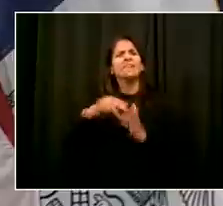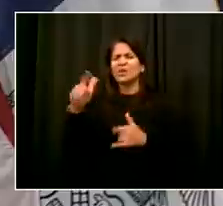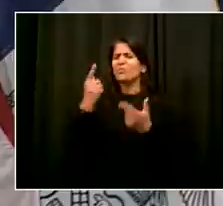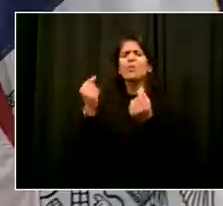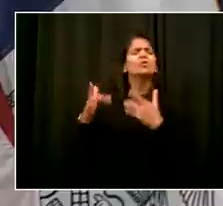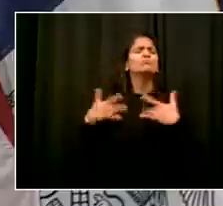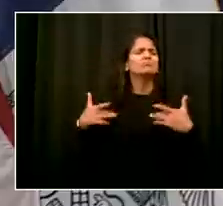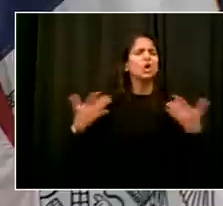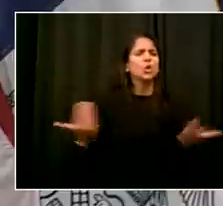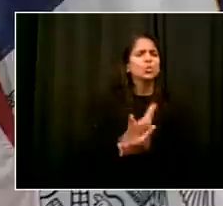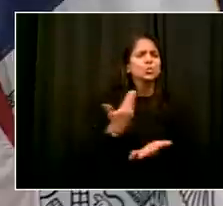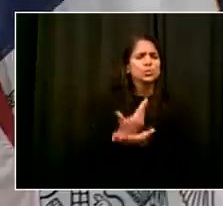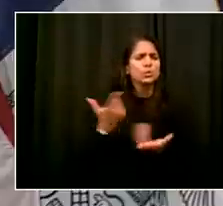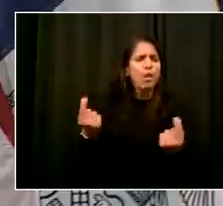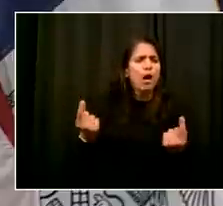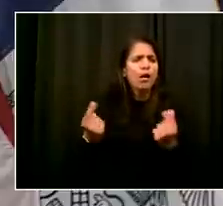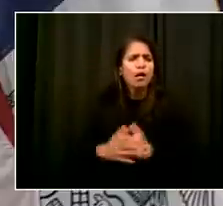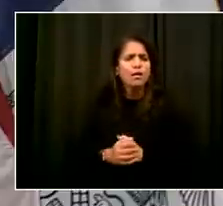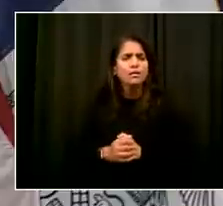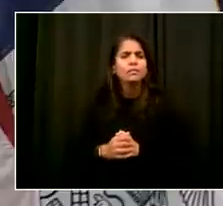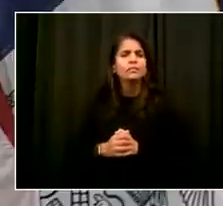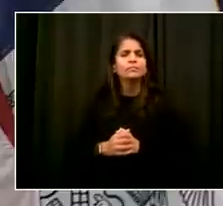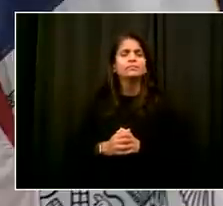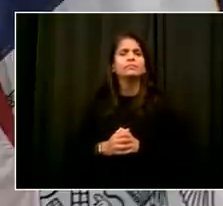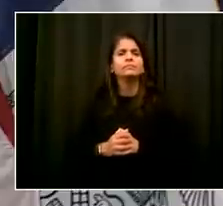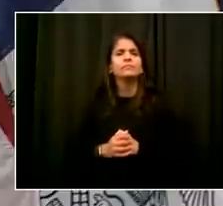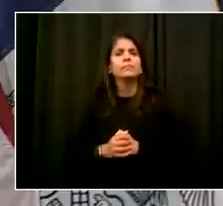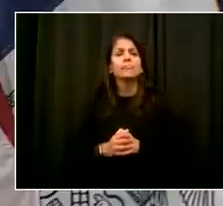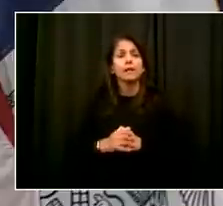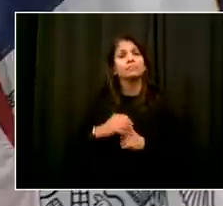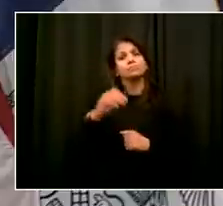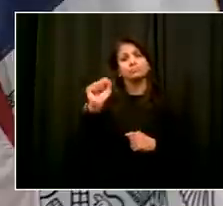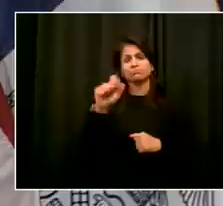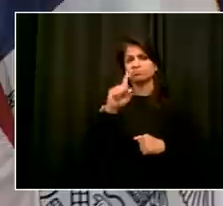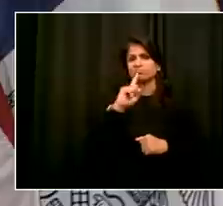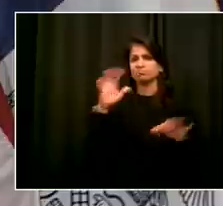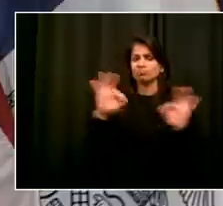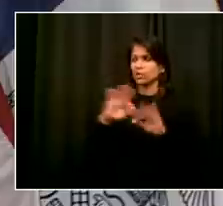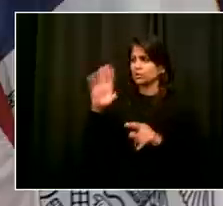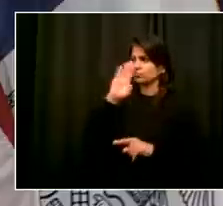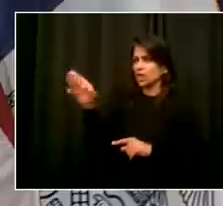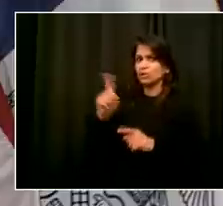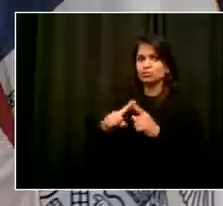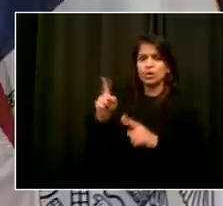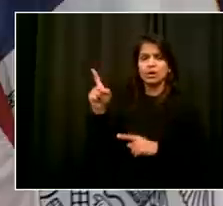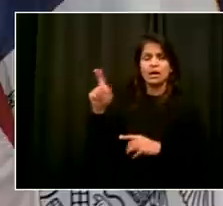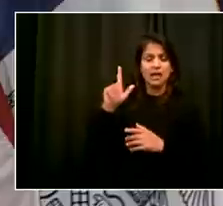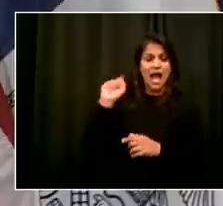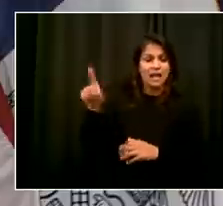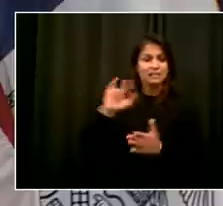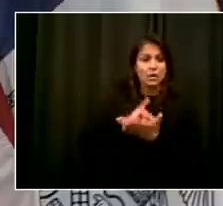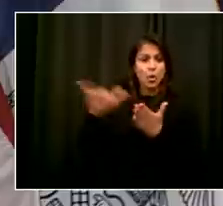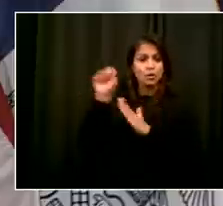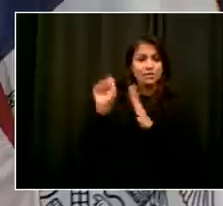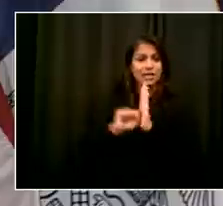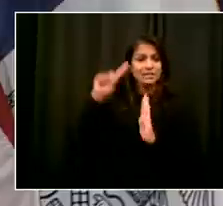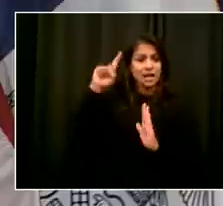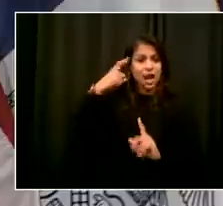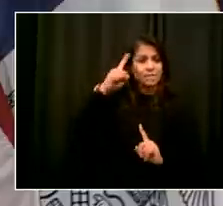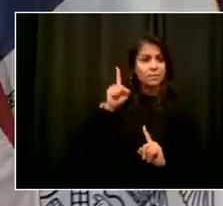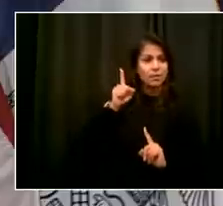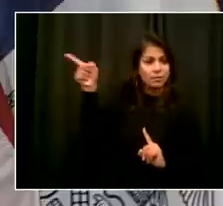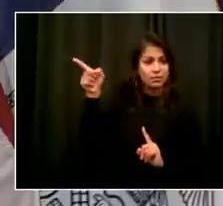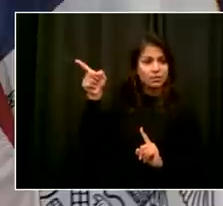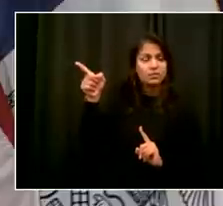I mean, obviously it's important you ask the state directly. We've had a number of conversations with them over the last few days.